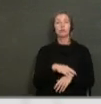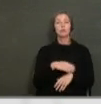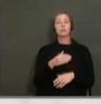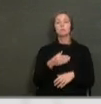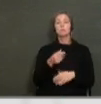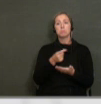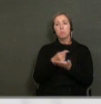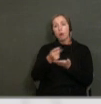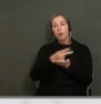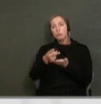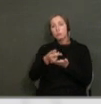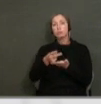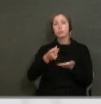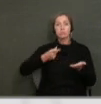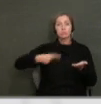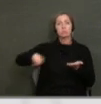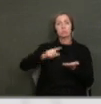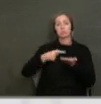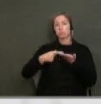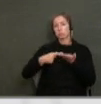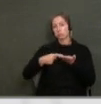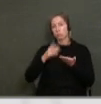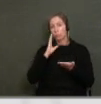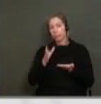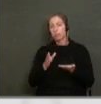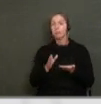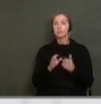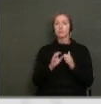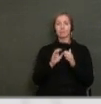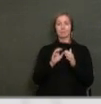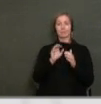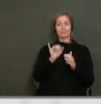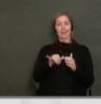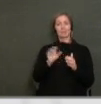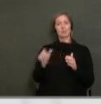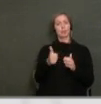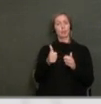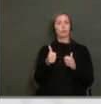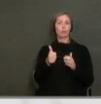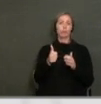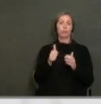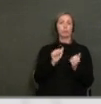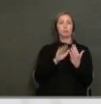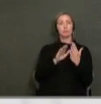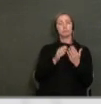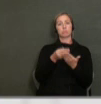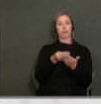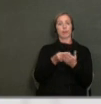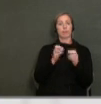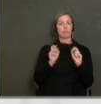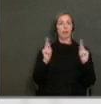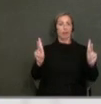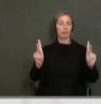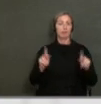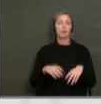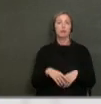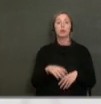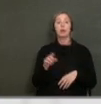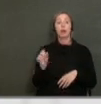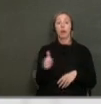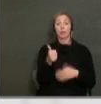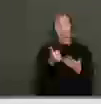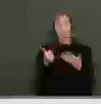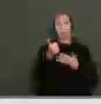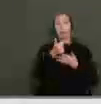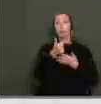to deliberate. So that's another way that we're giving money back to the community. Now, another priority is public safety.